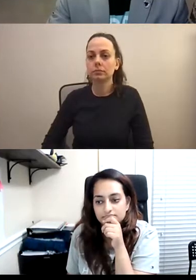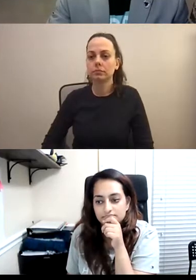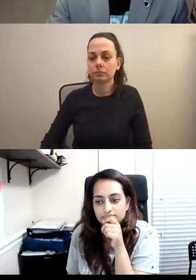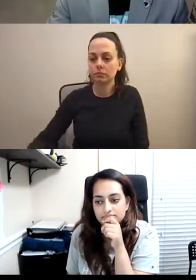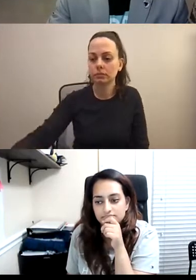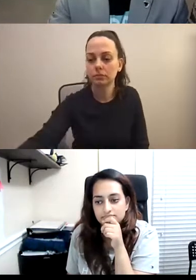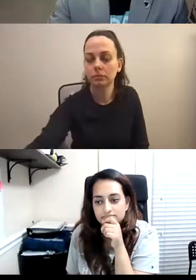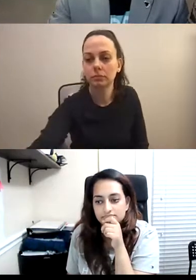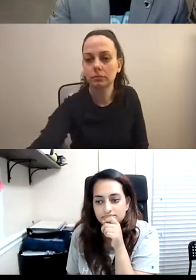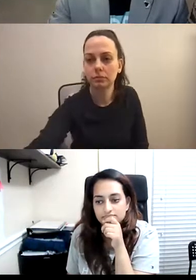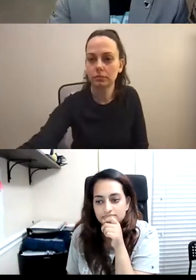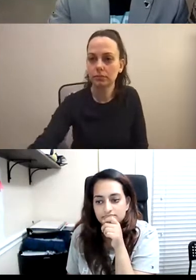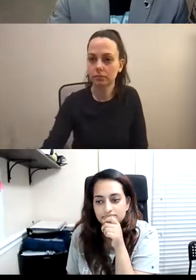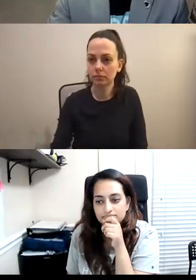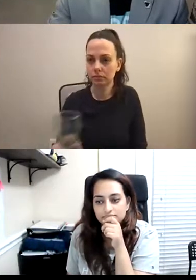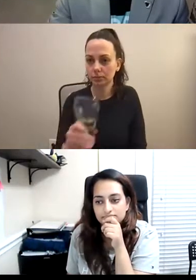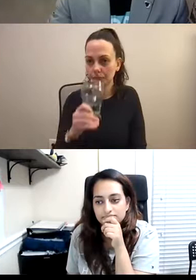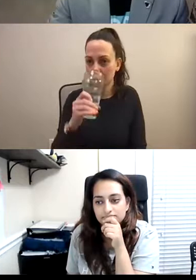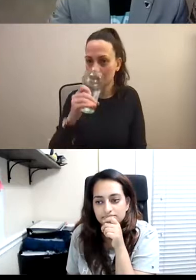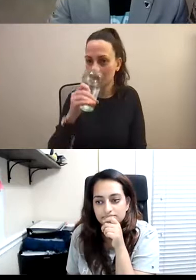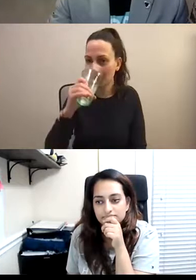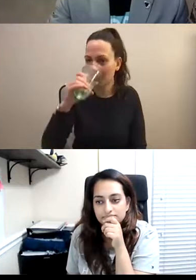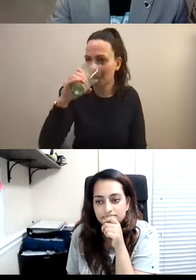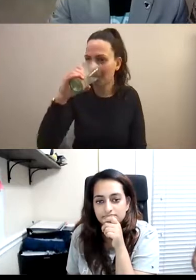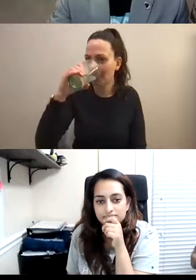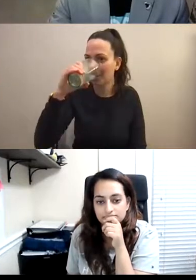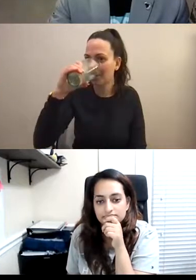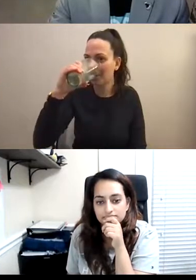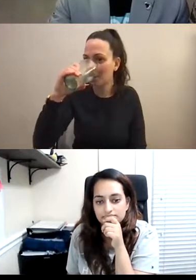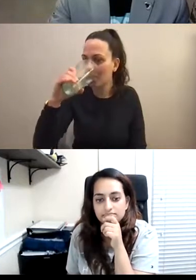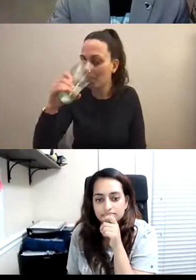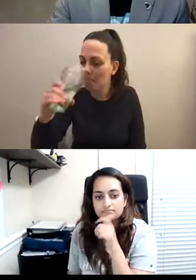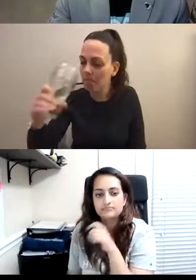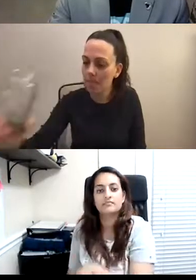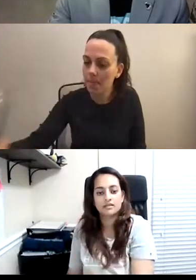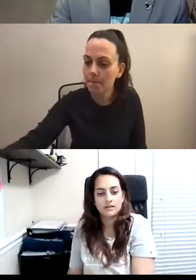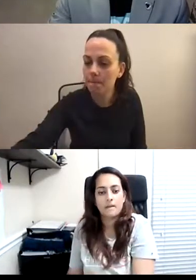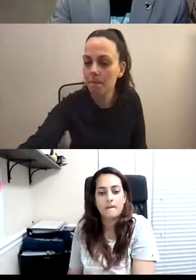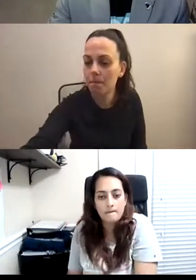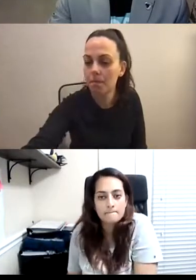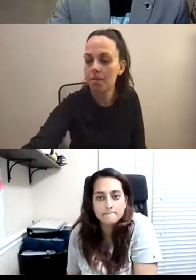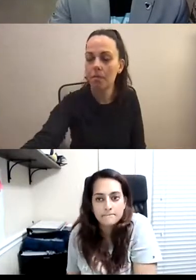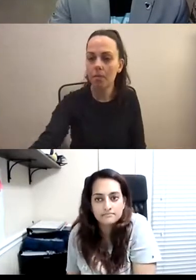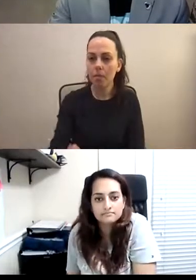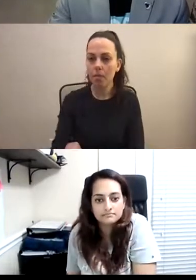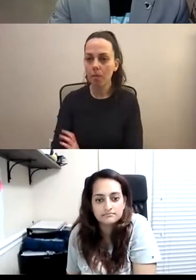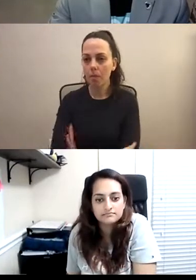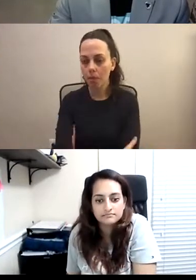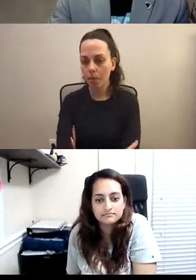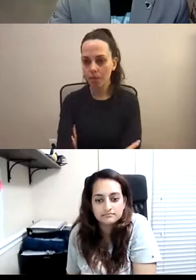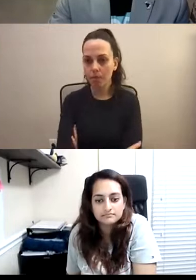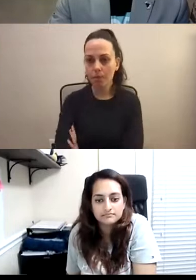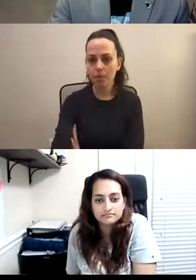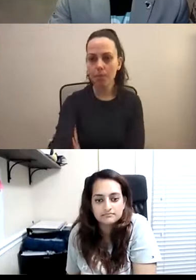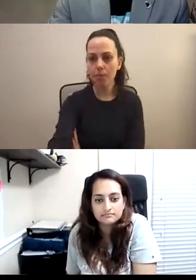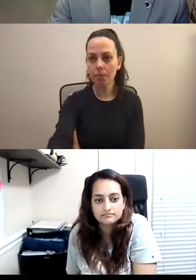jump into relationships. And one of the key things that I've or one of the themes that